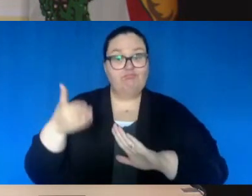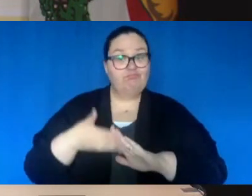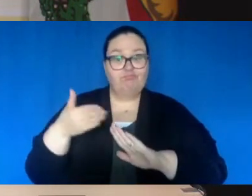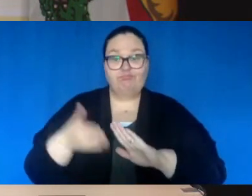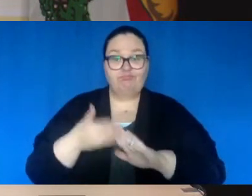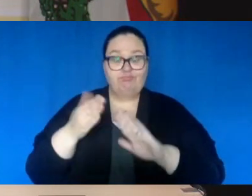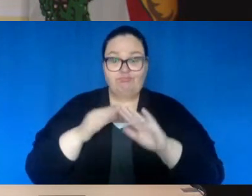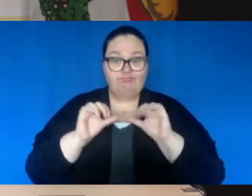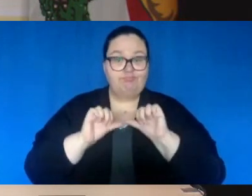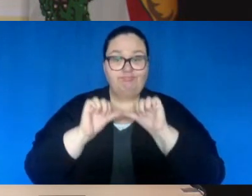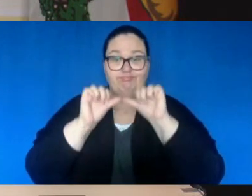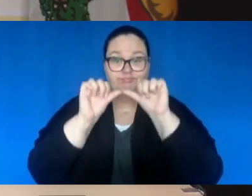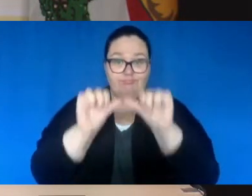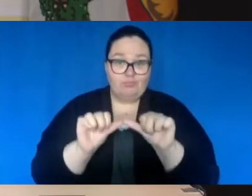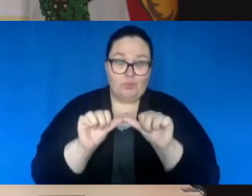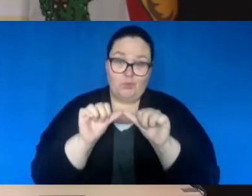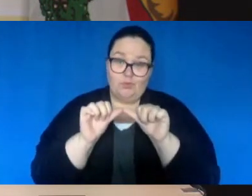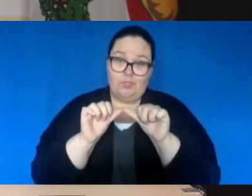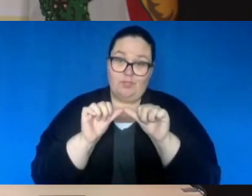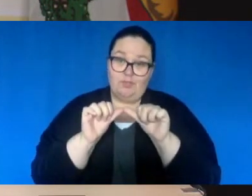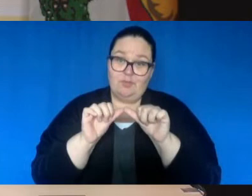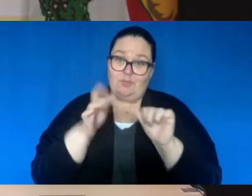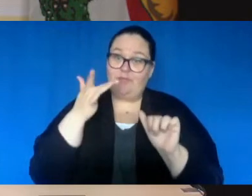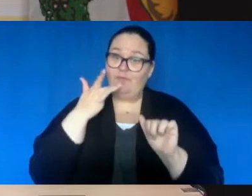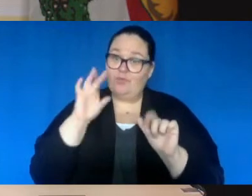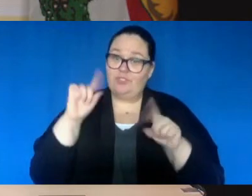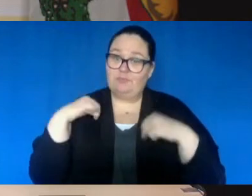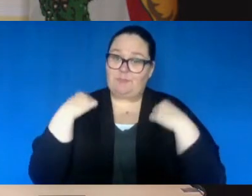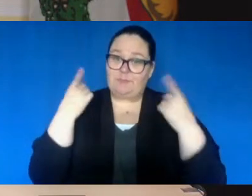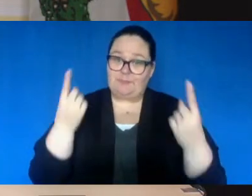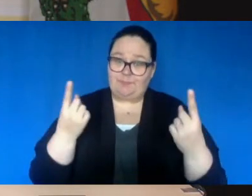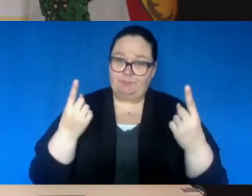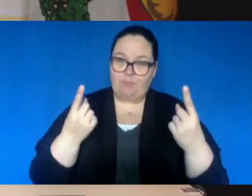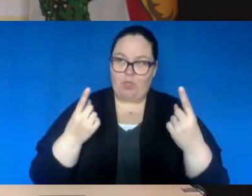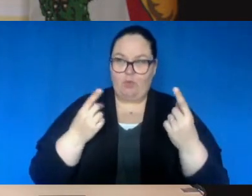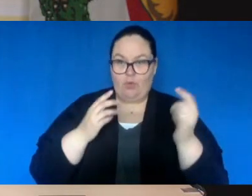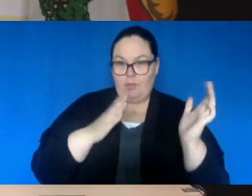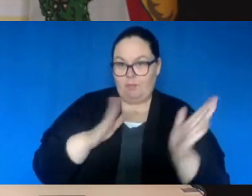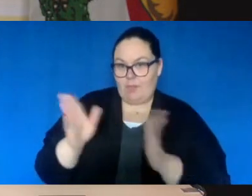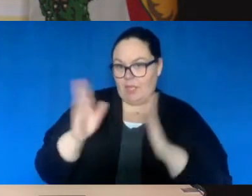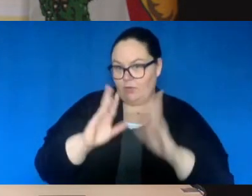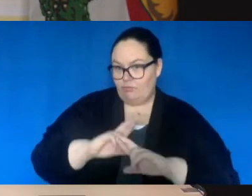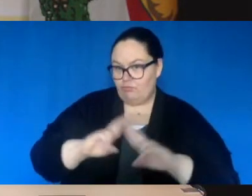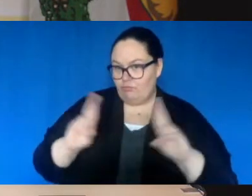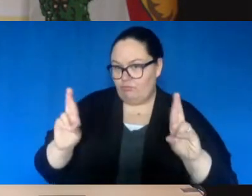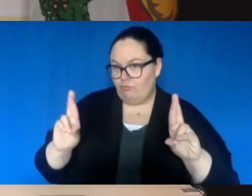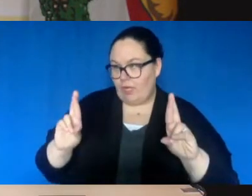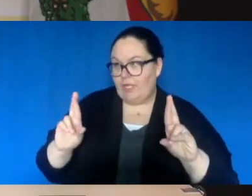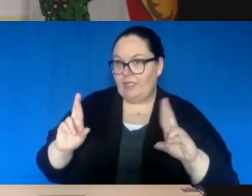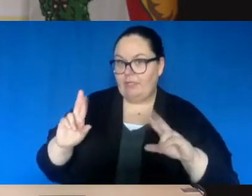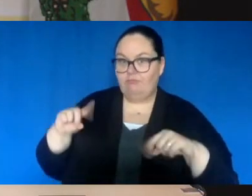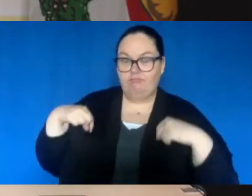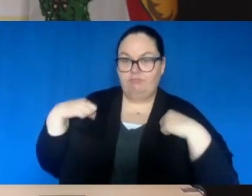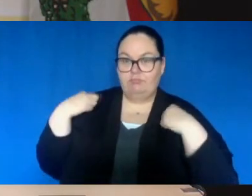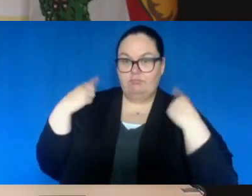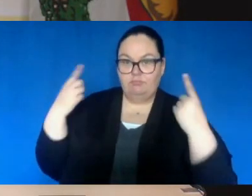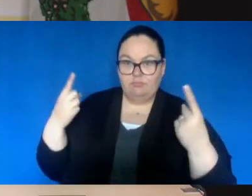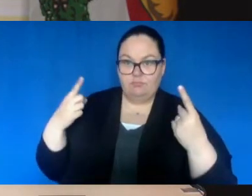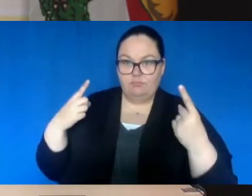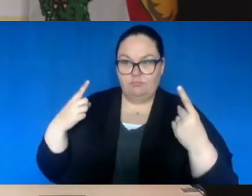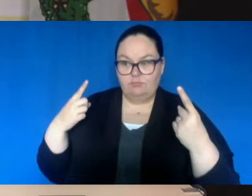across the system. So we have plans in place to have that surge, and it's been quite some time since I've been talking about